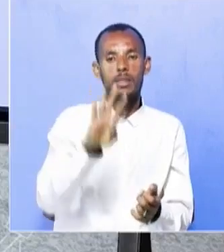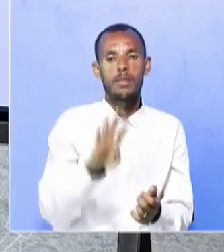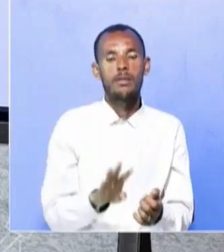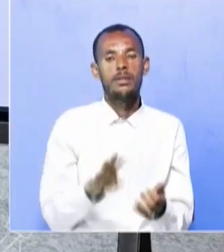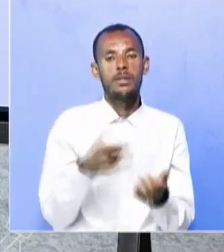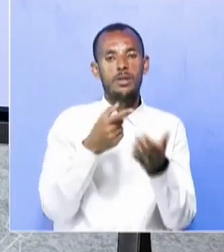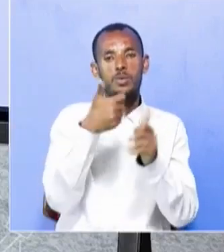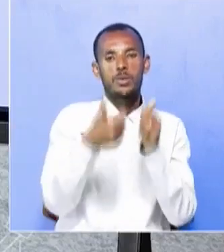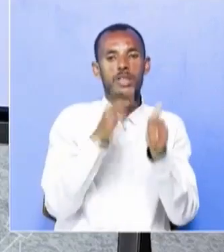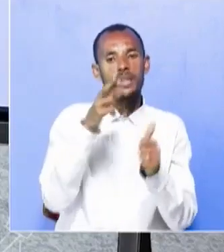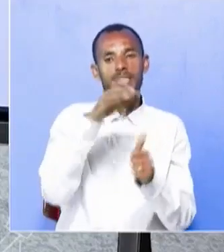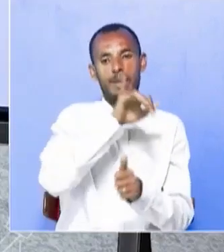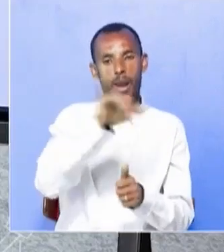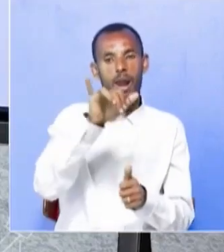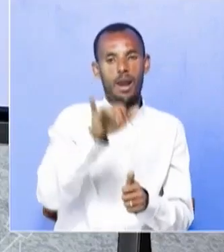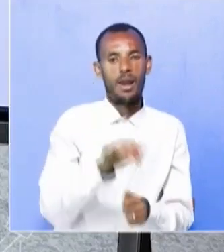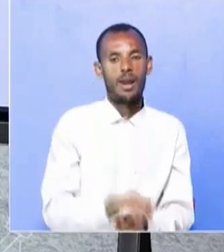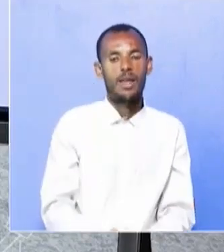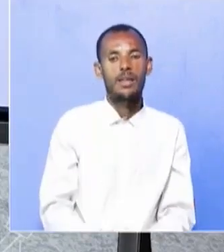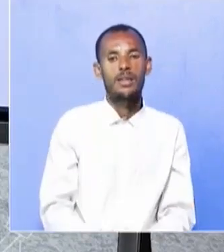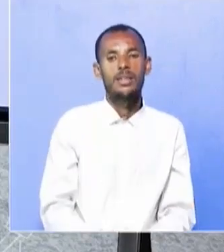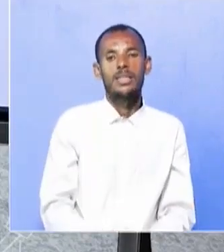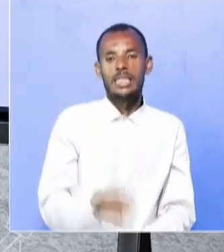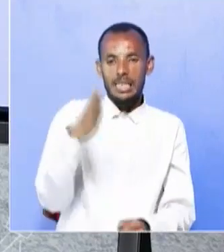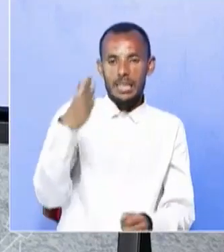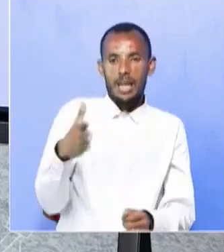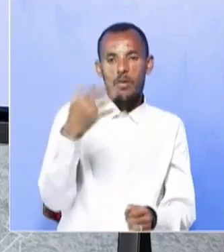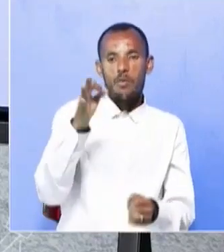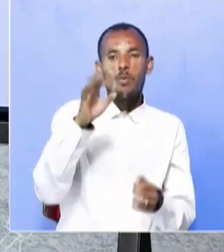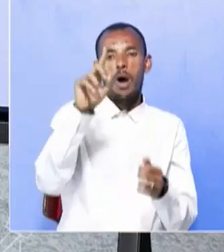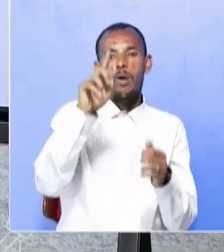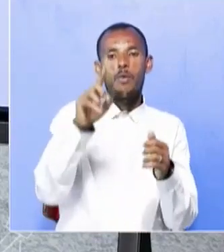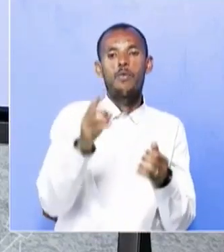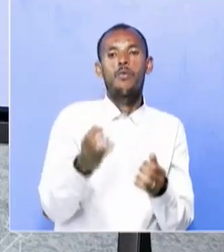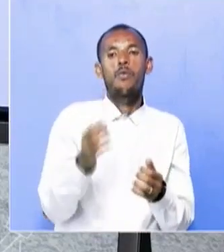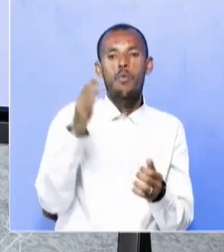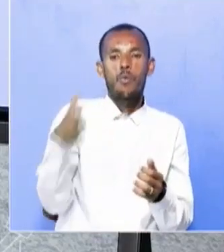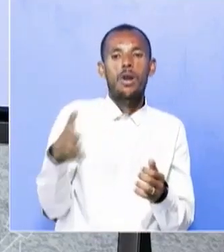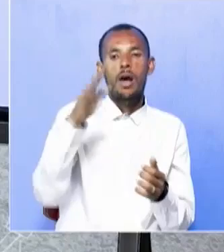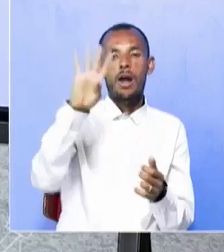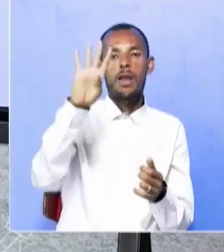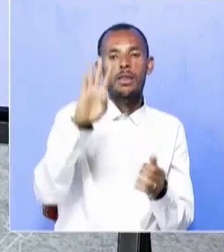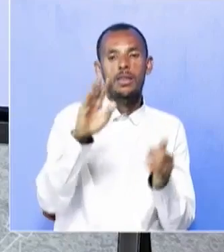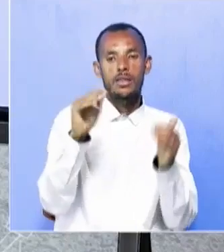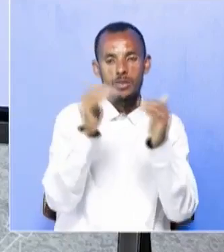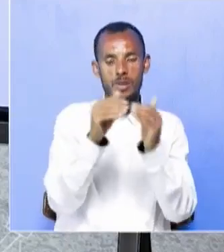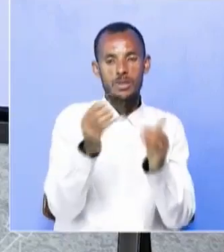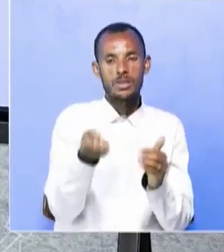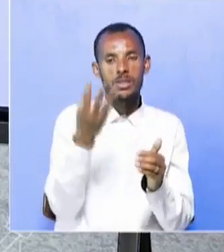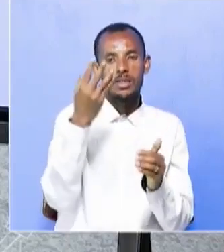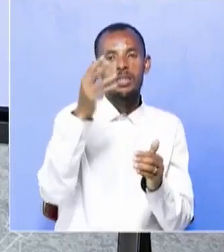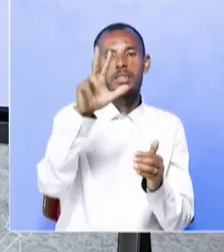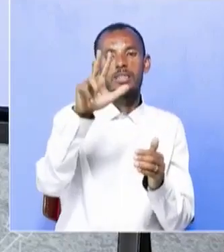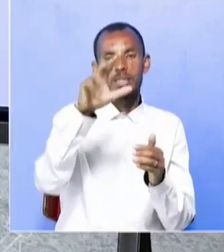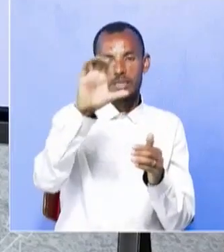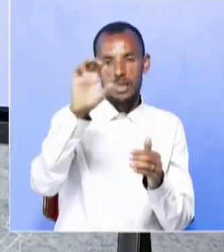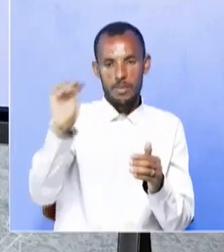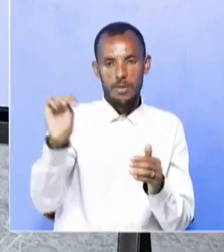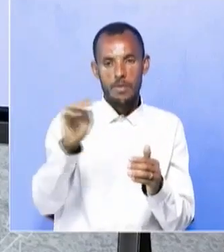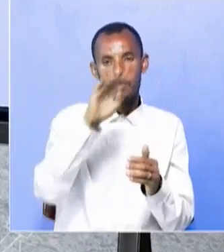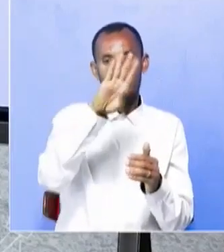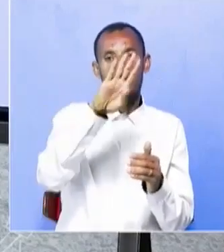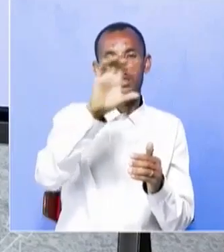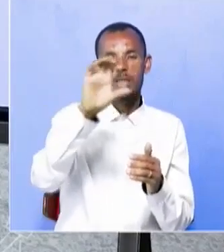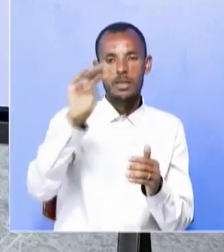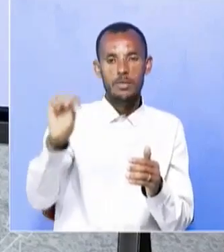quadrilaterals which are similar. The side of one of the quadrilateral is given, that is 3 centimeter,